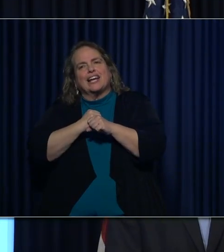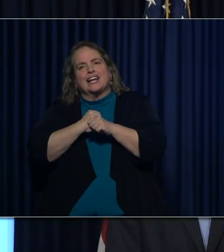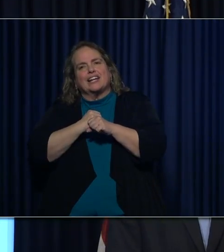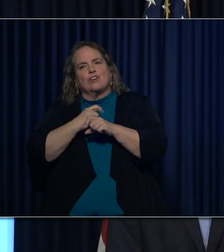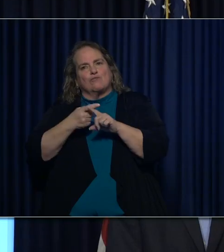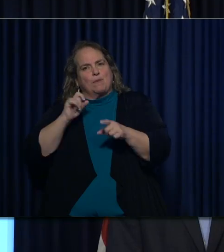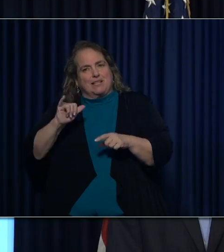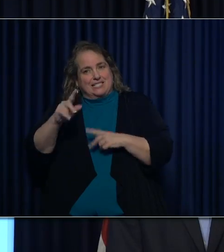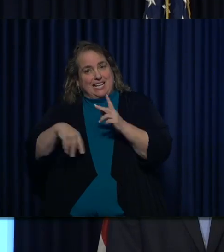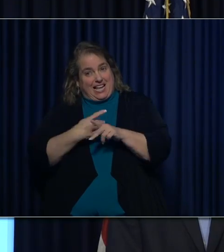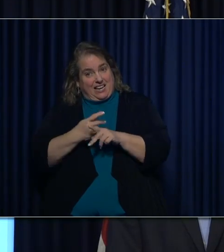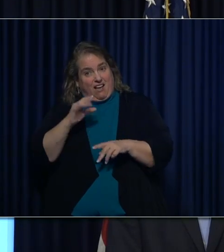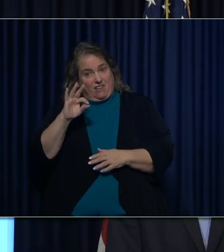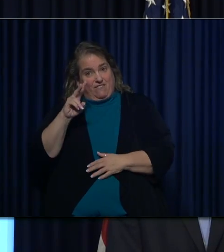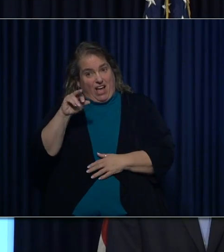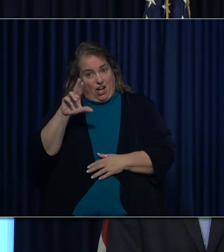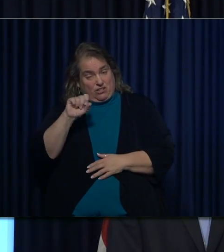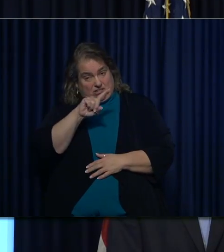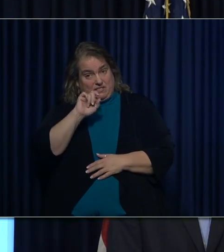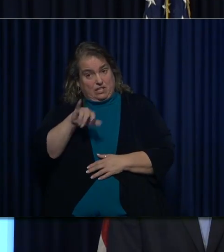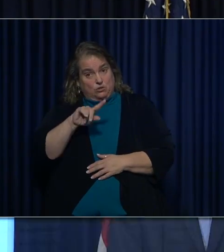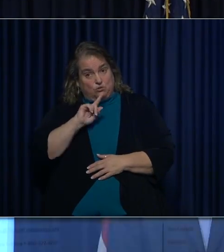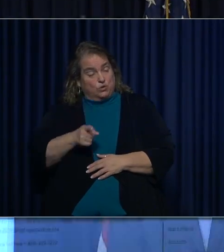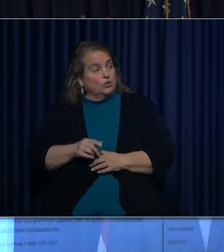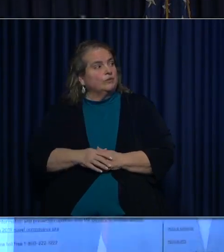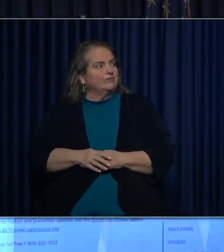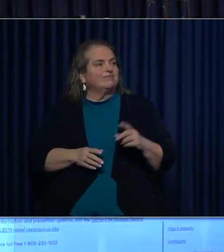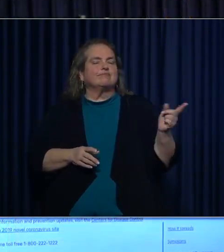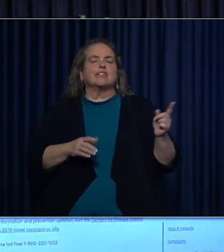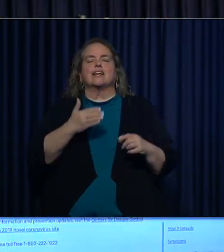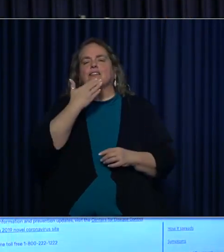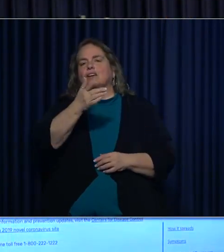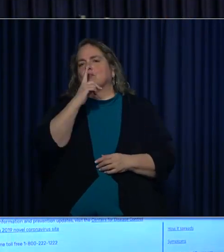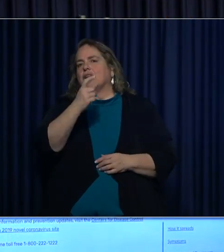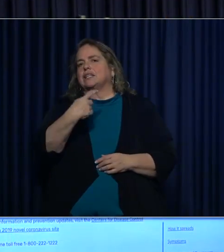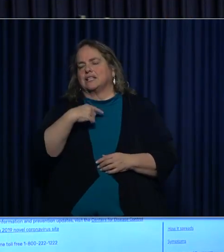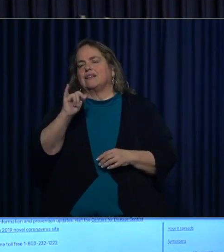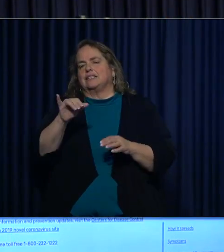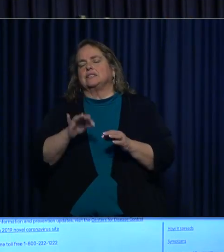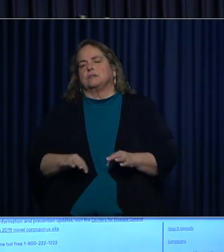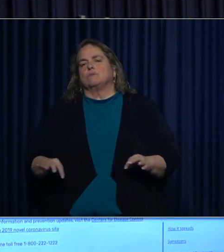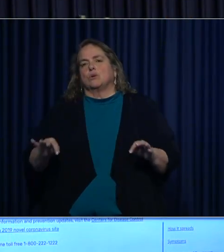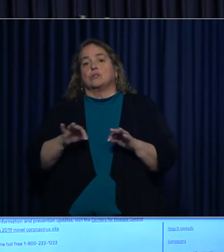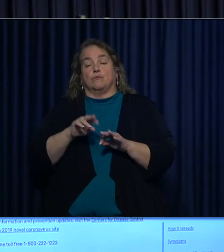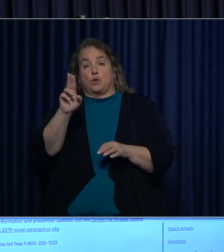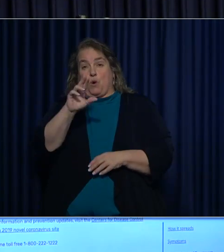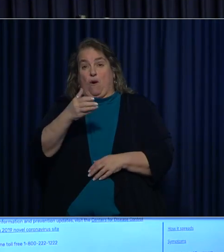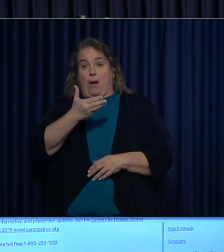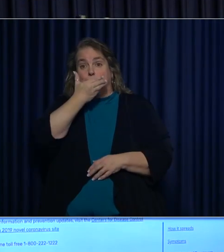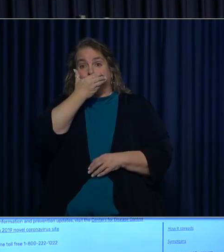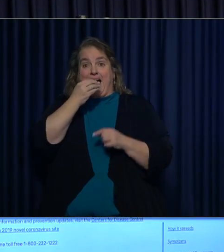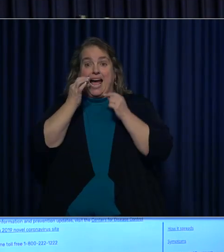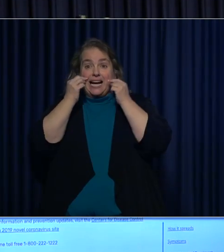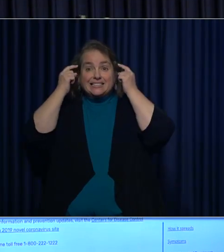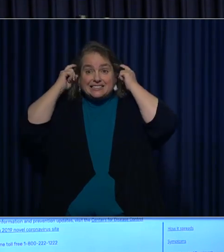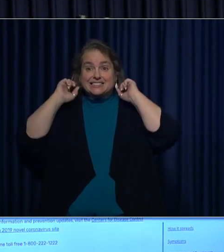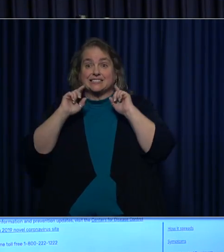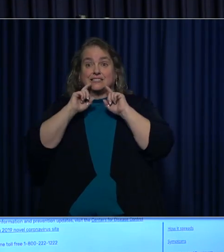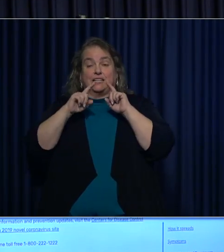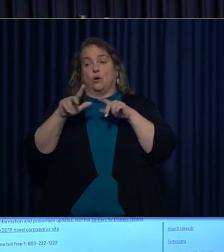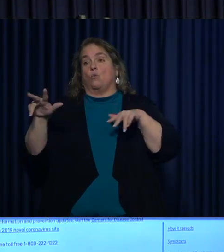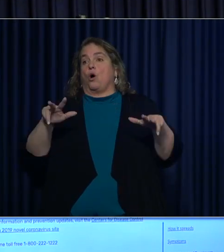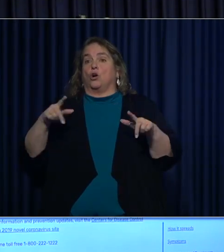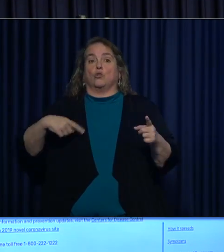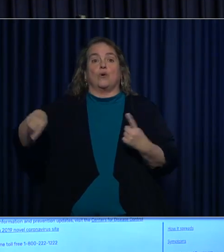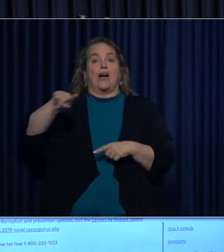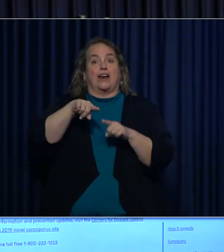from this type of virus. Is that true? Can you clear that up? Yeah, thank you for asking that. That's really important. Wearing a mask, just in general, walking around like